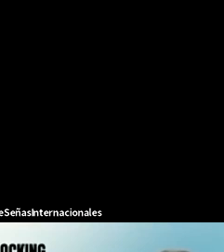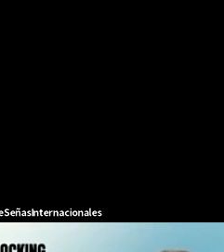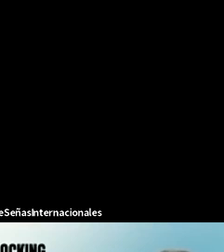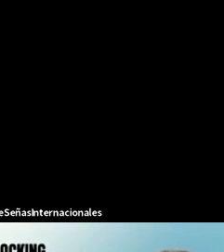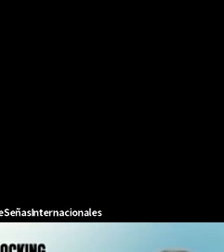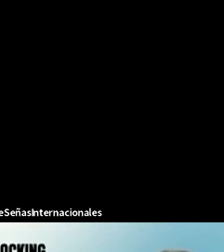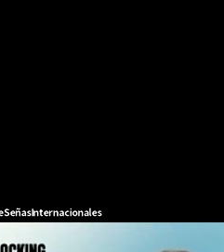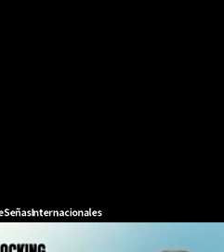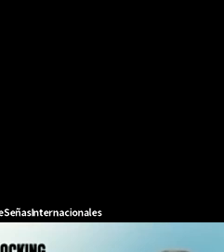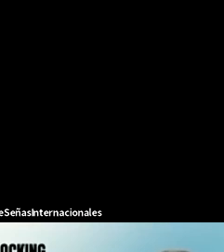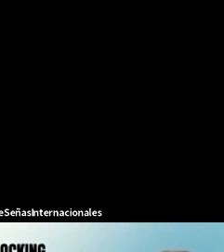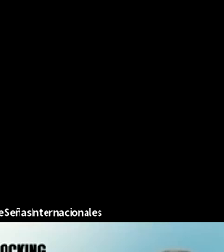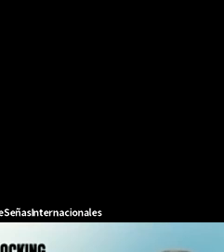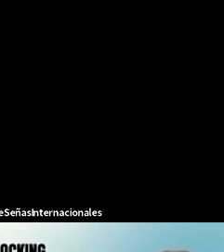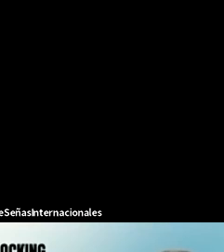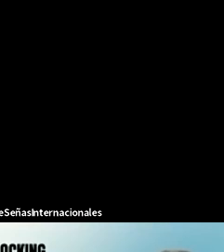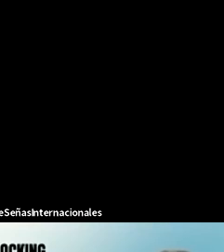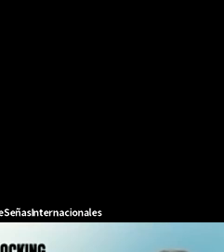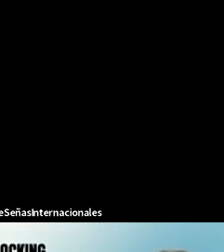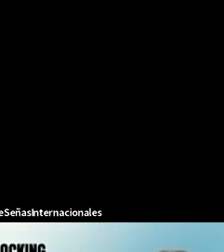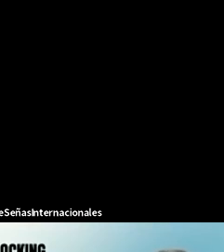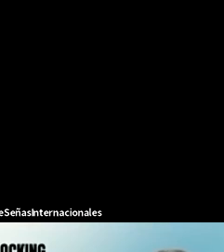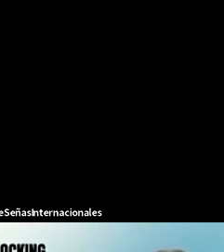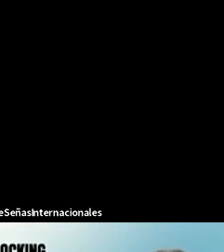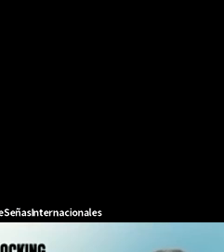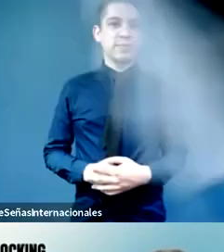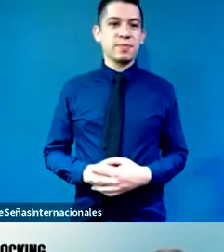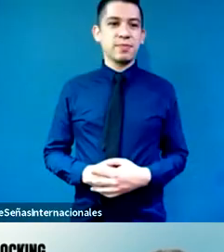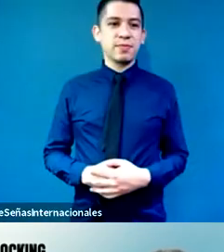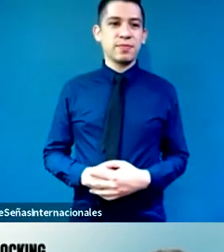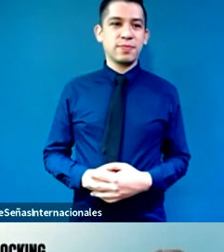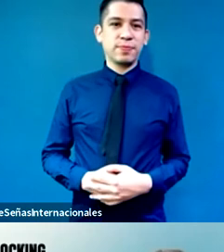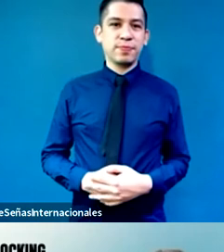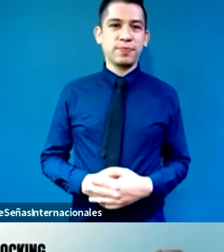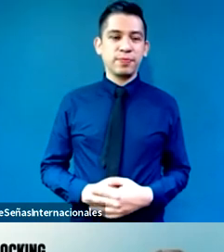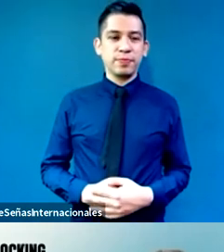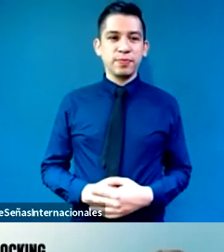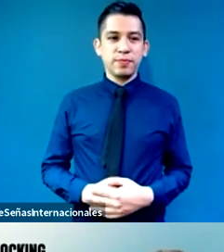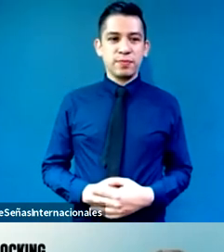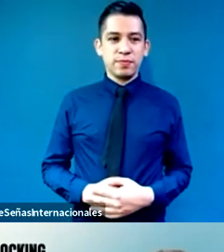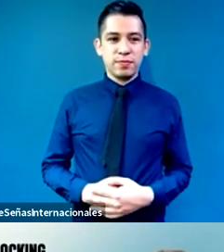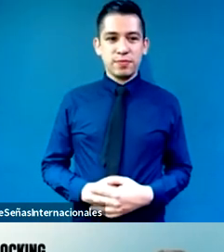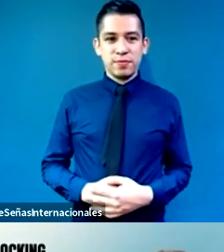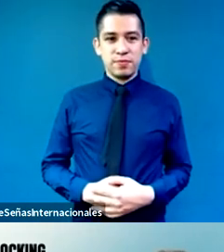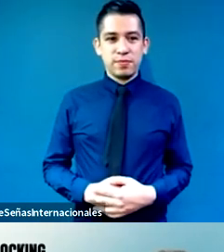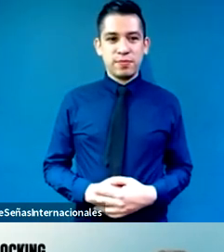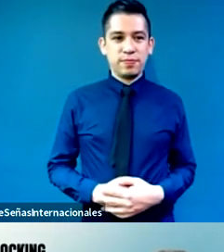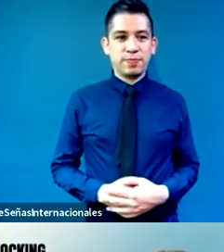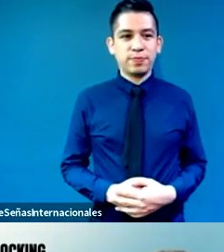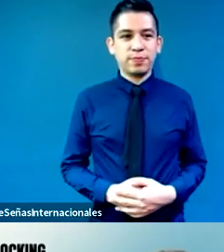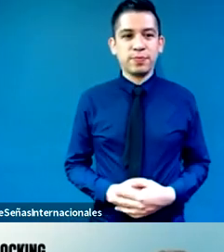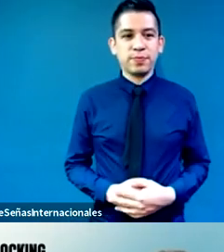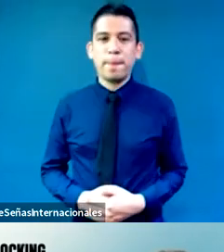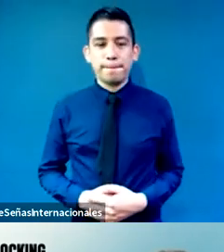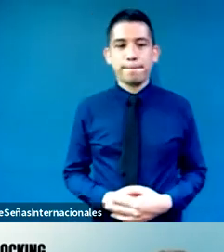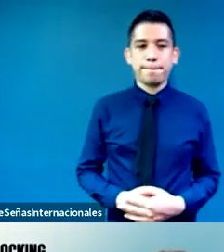and girls? So you have the choice of three answers. A, yes, the